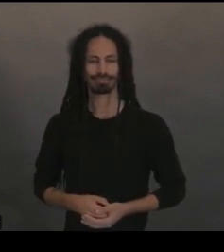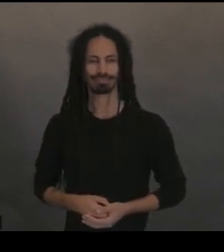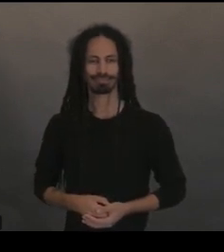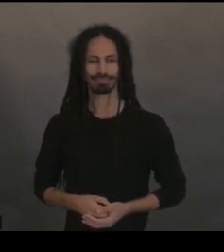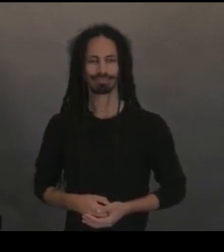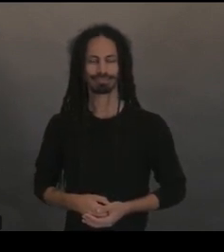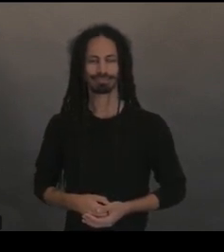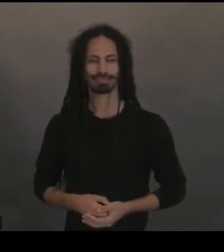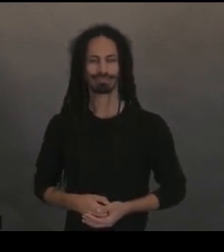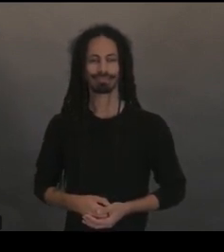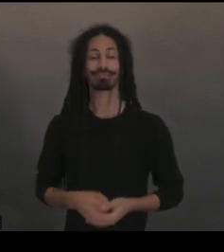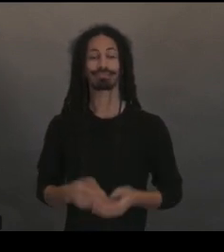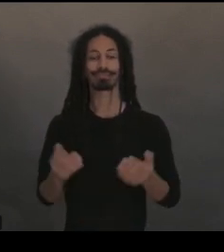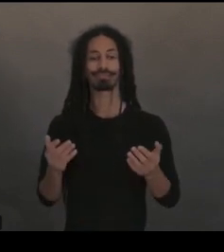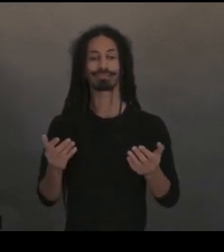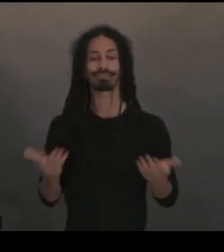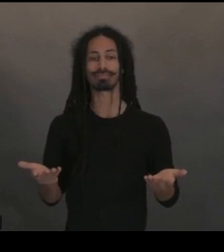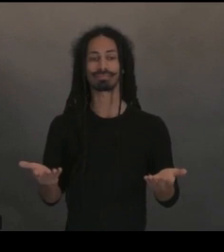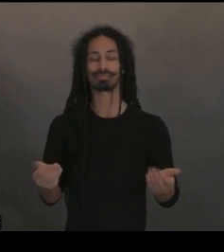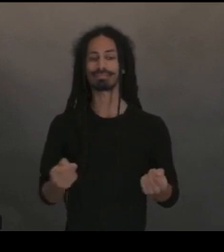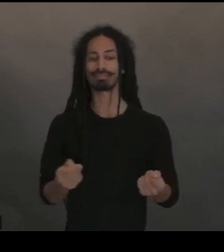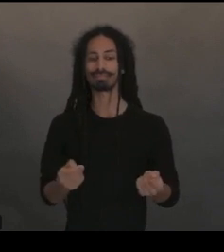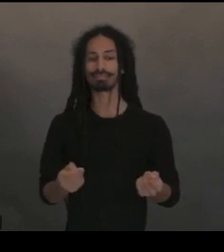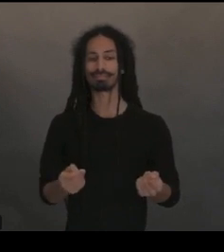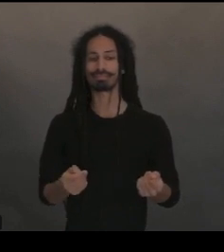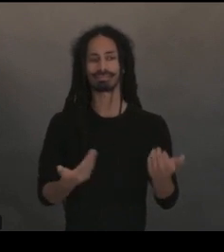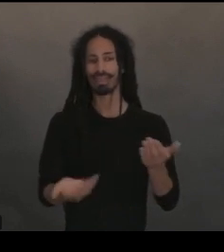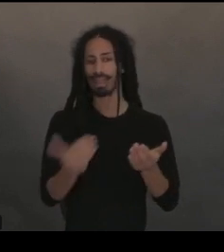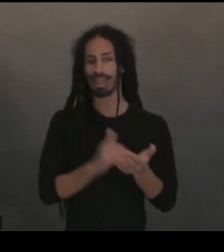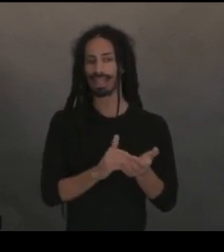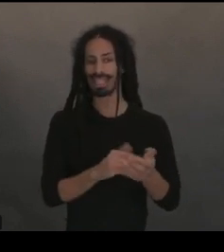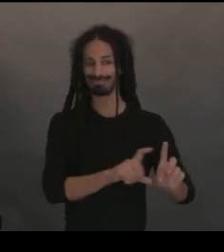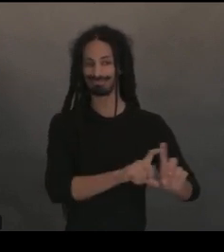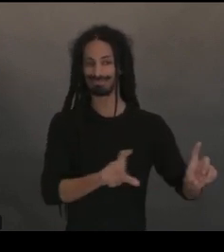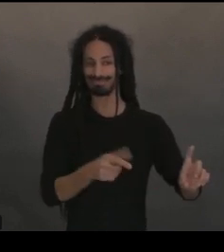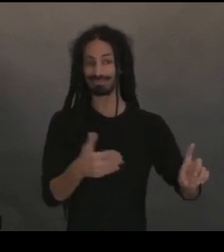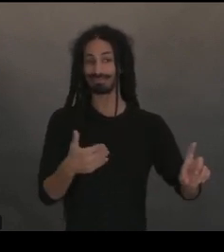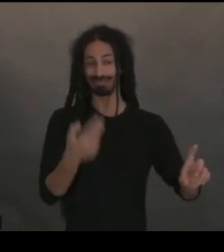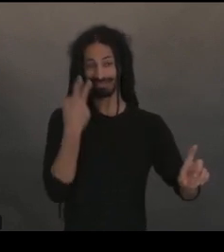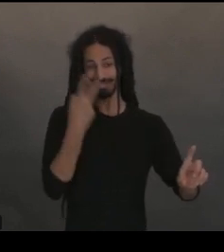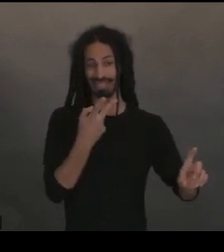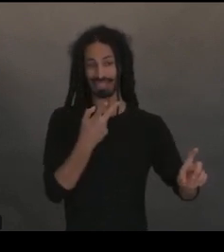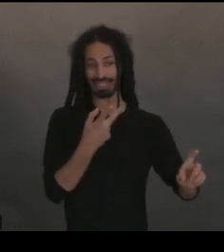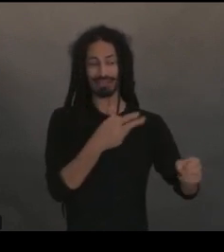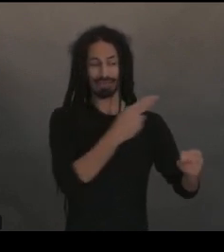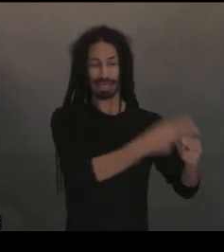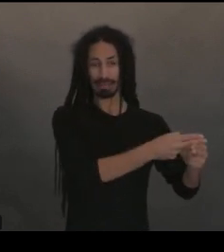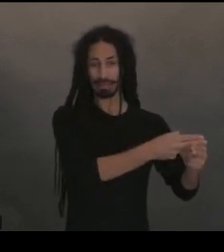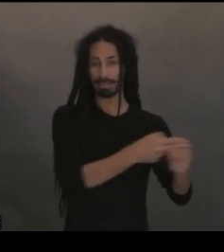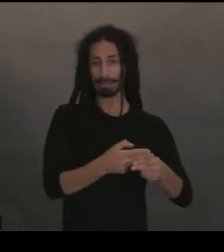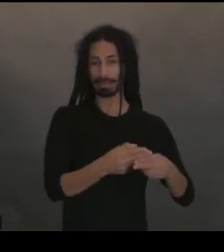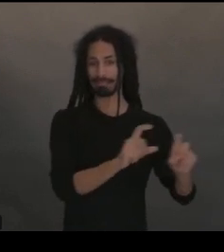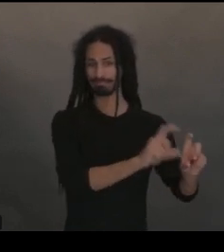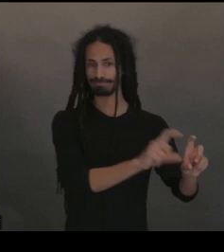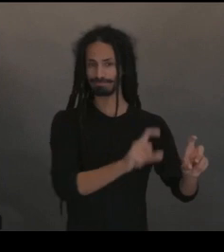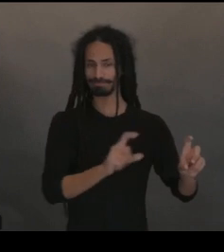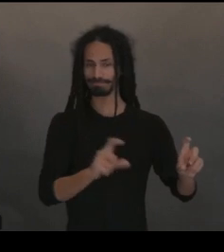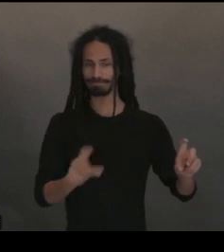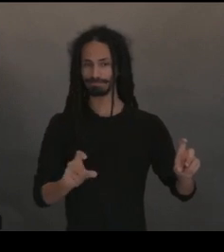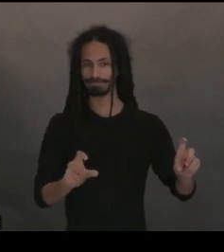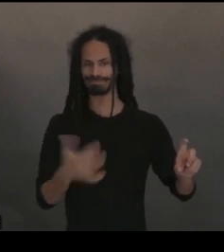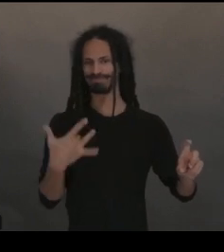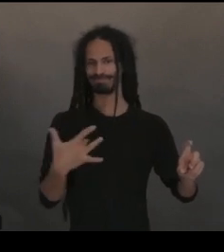So we have in red our authors. So you see we've listed them again by last